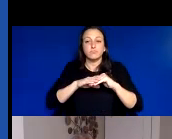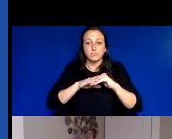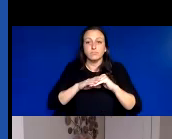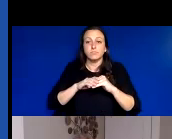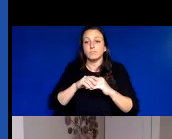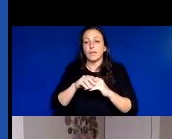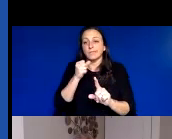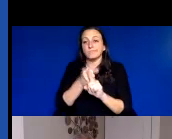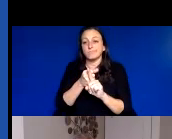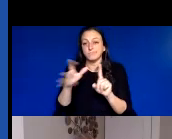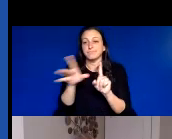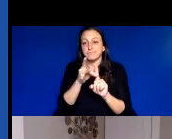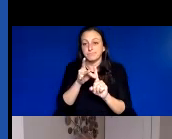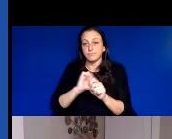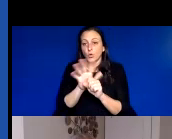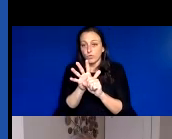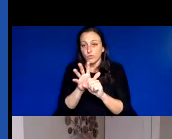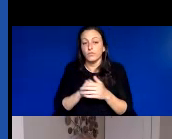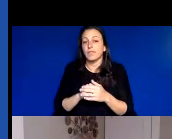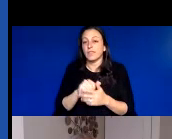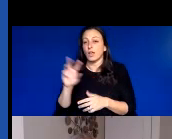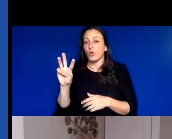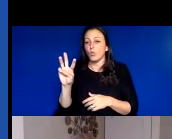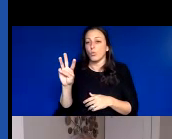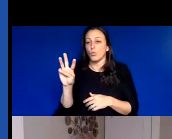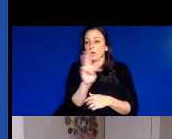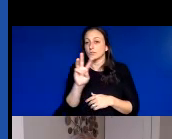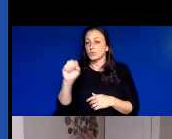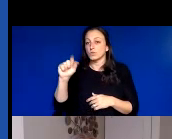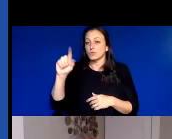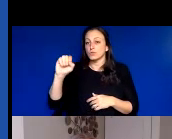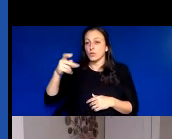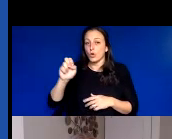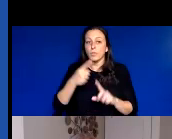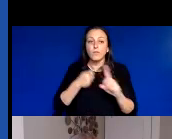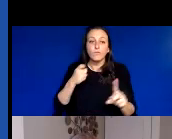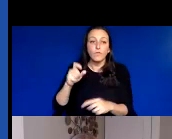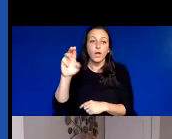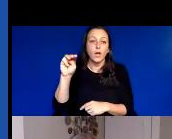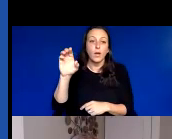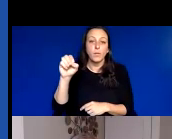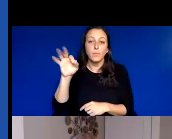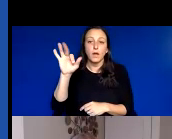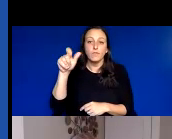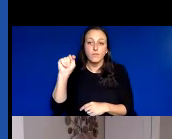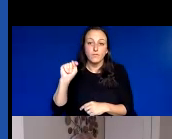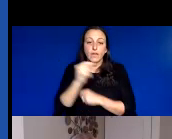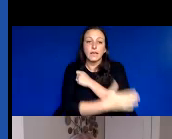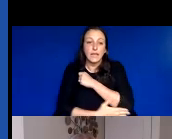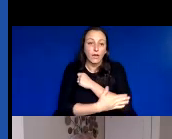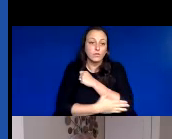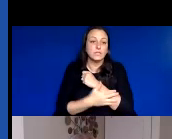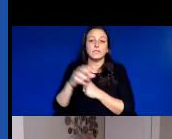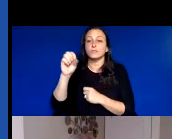of cases are the western slopes. So you can see all the way down from Moffat County to San Miguel, Dolores,